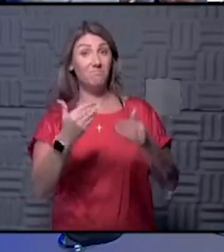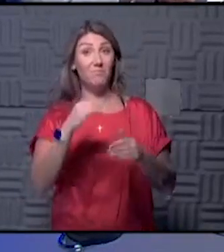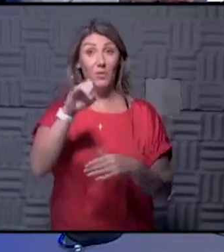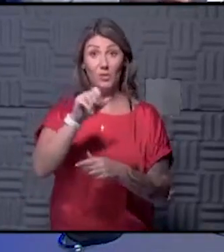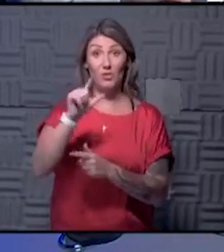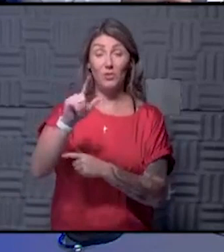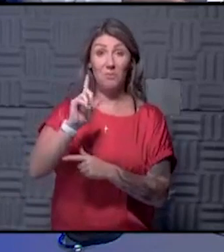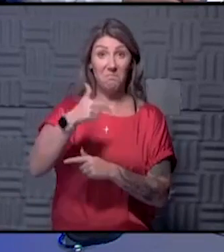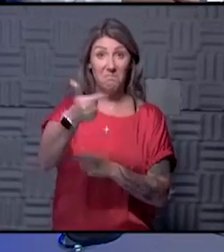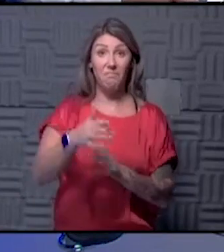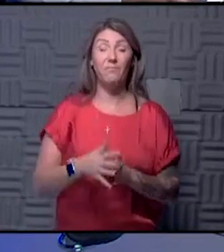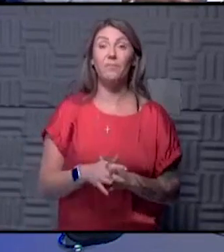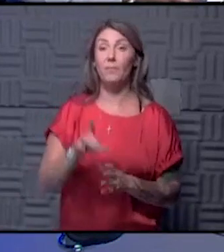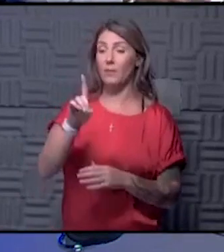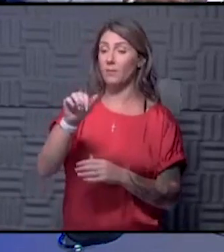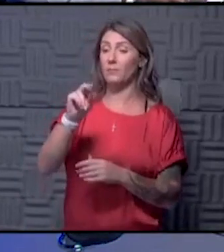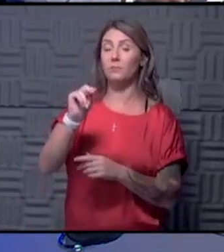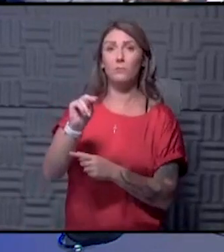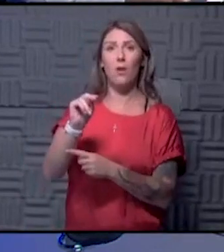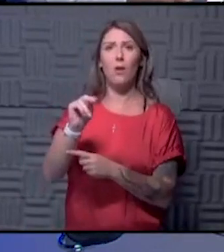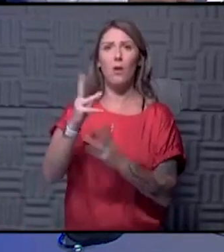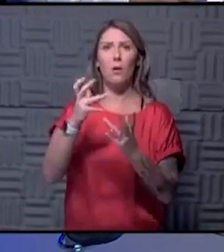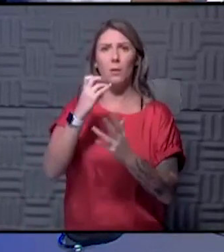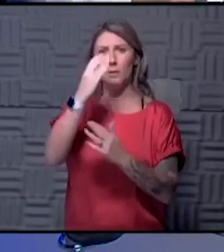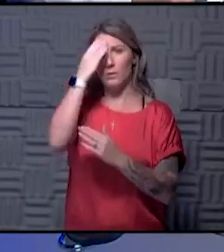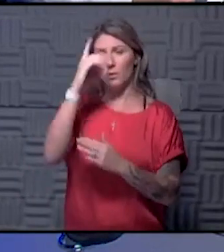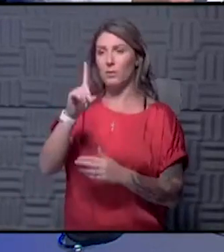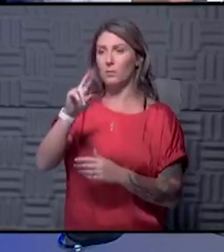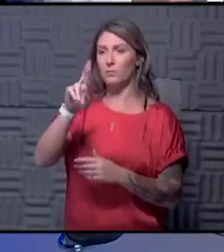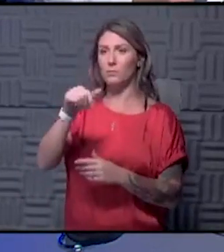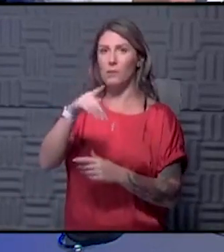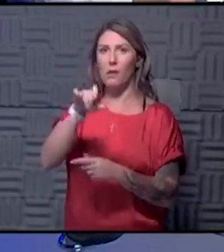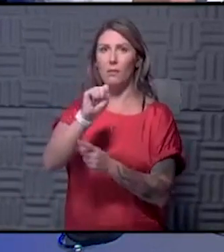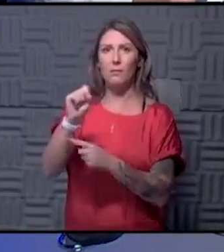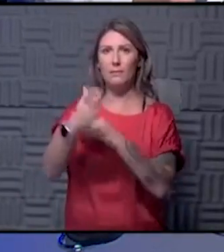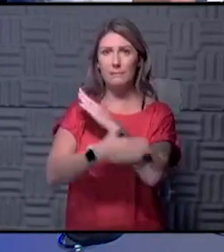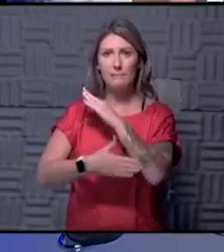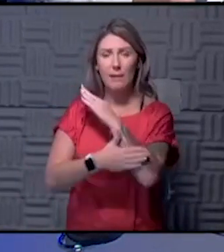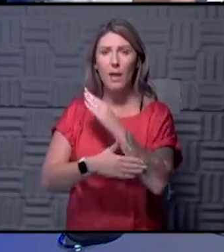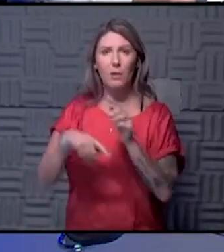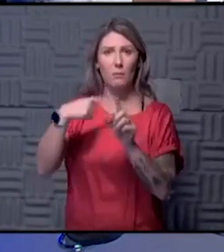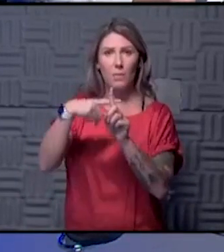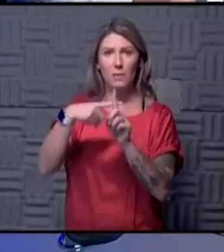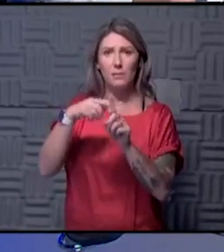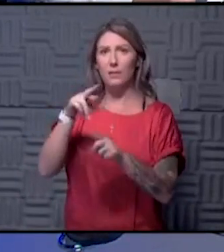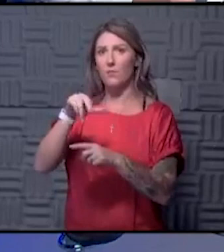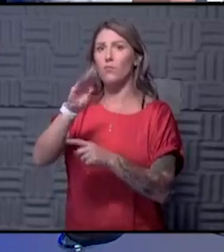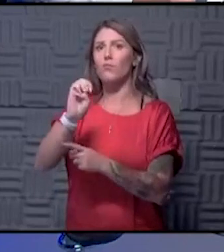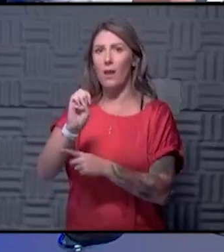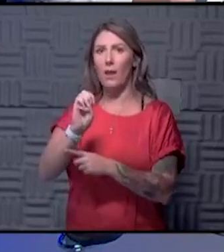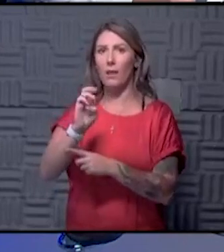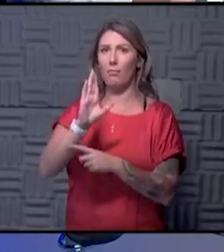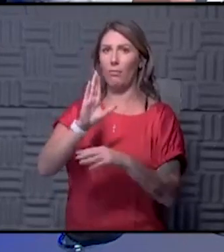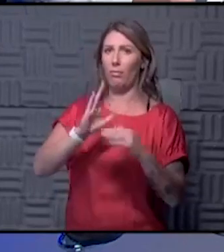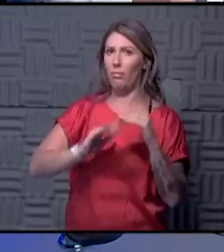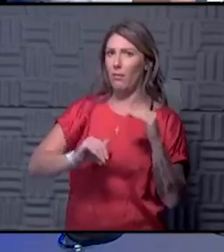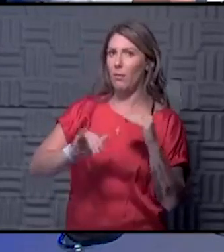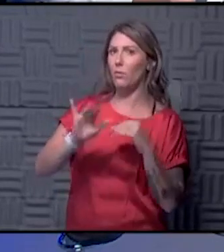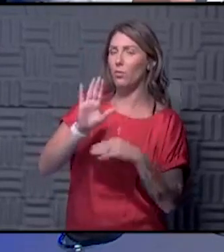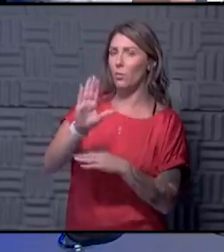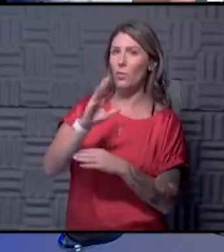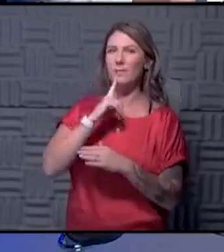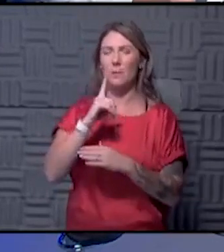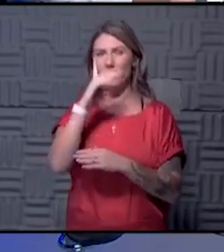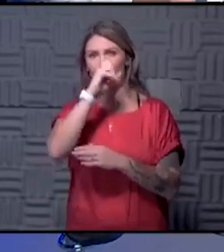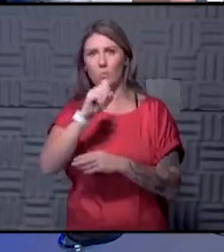Jill. Donna wants to know, what is Douglas County's positivity rate? Is it higher than yours, KU, I'm assuming she's